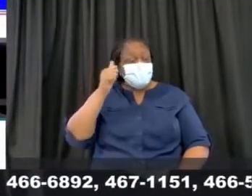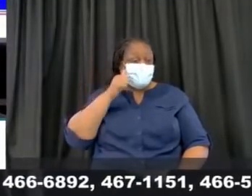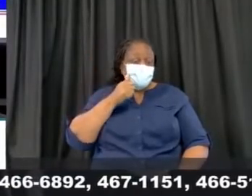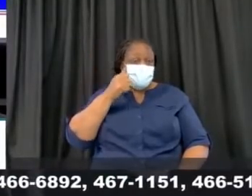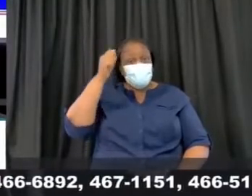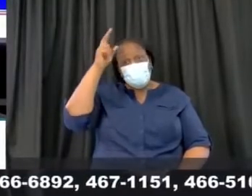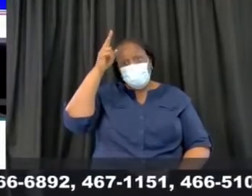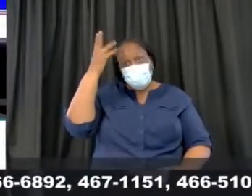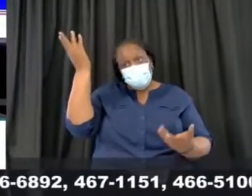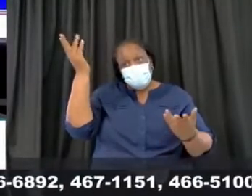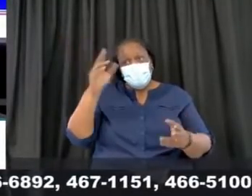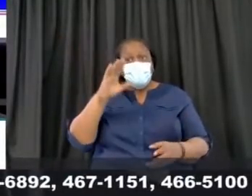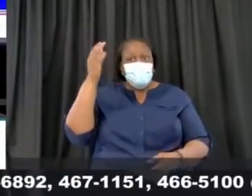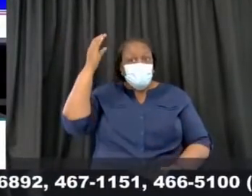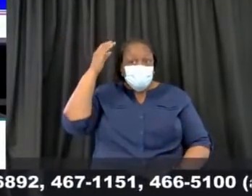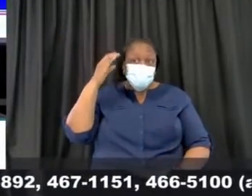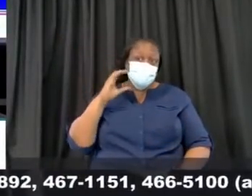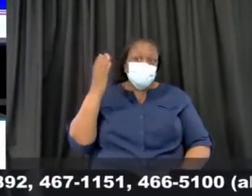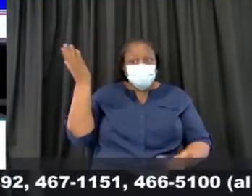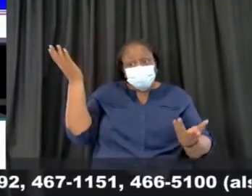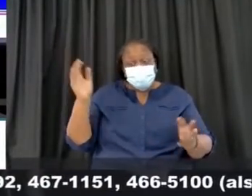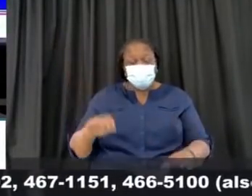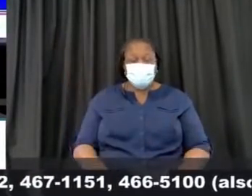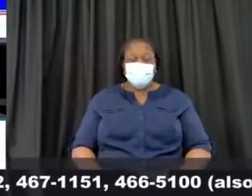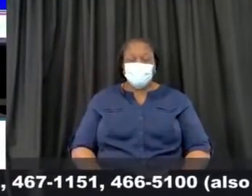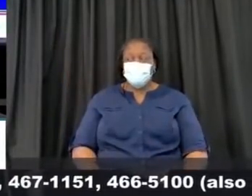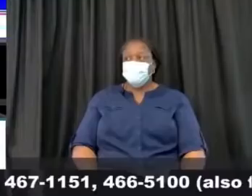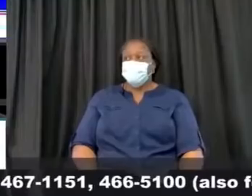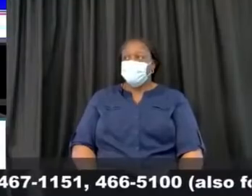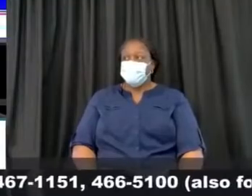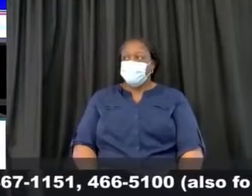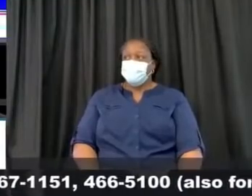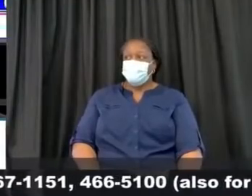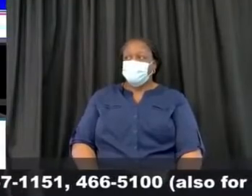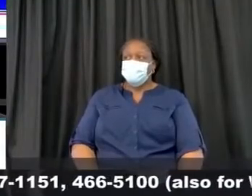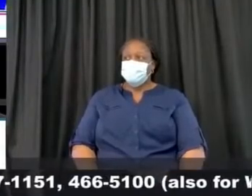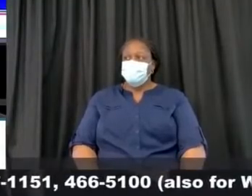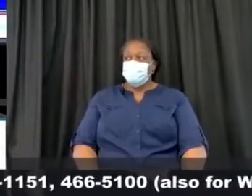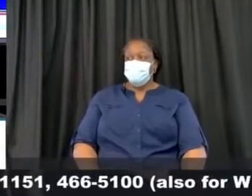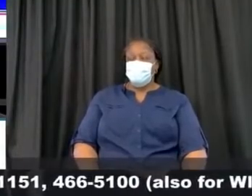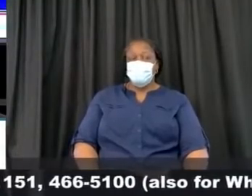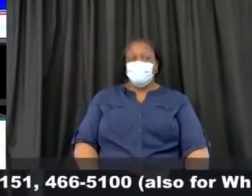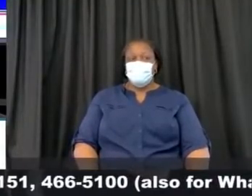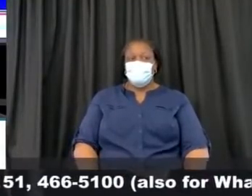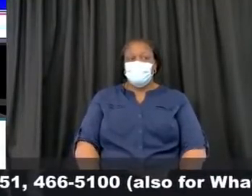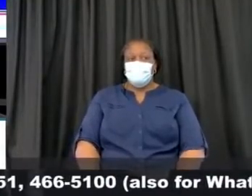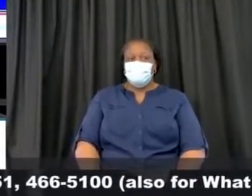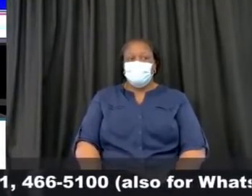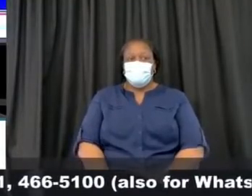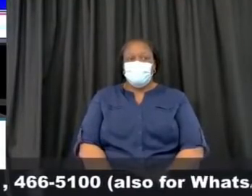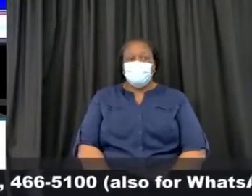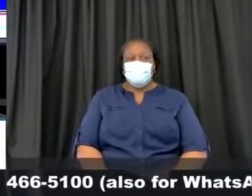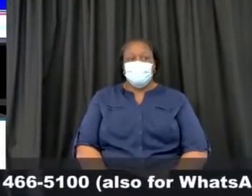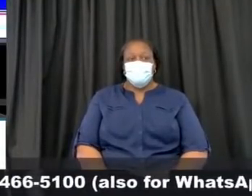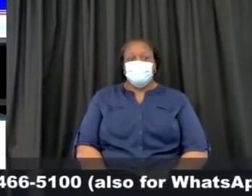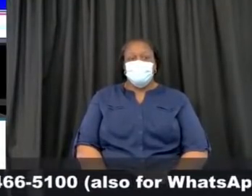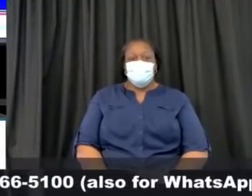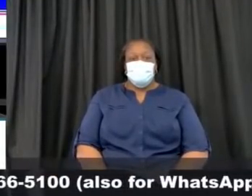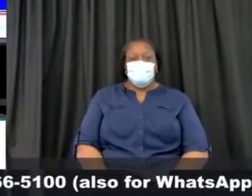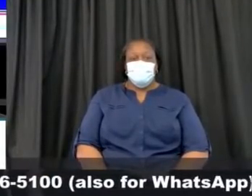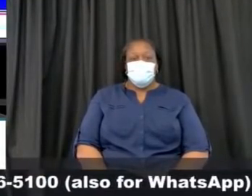Thank you, Dr. Laws. We'll have one more question after this, as we have to bring this press briefing to a